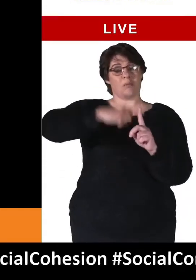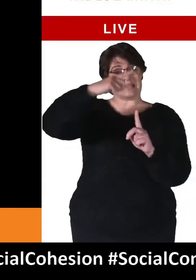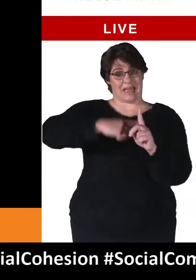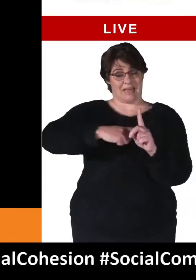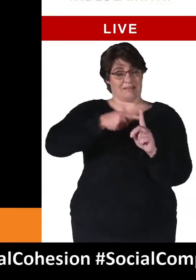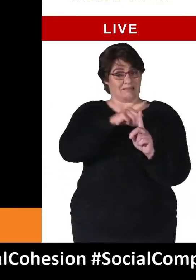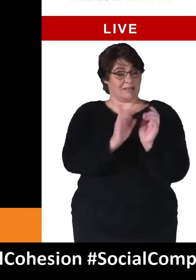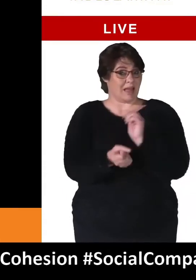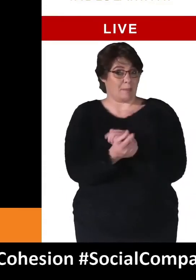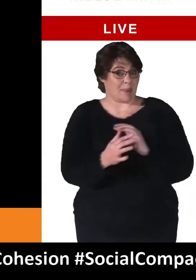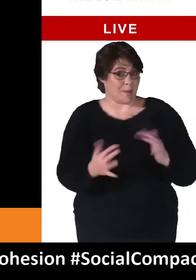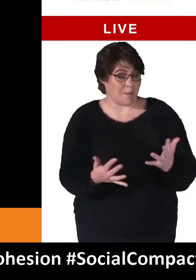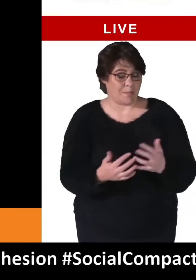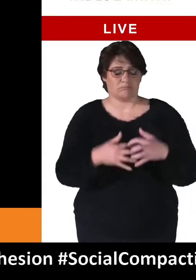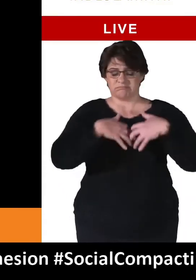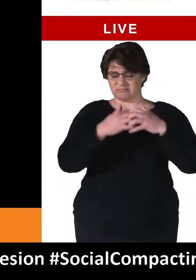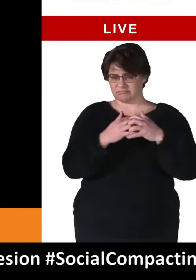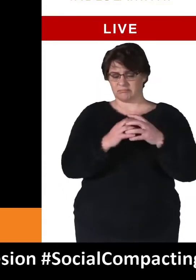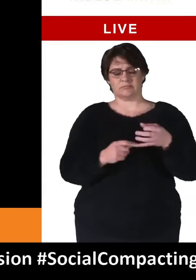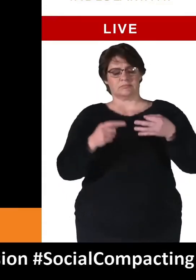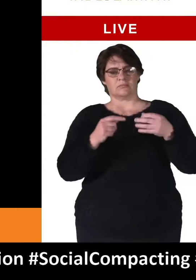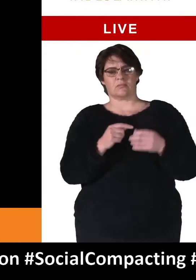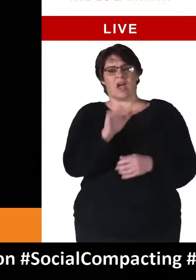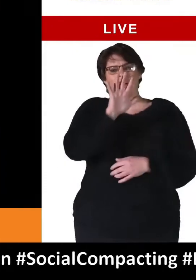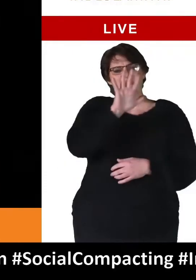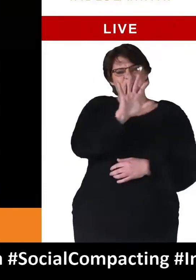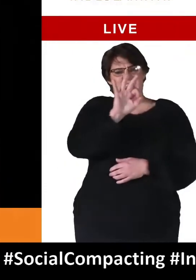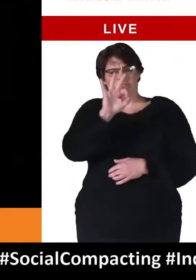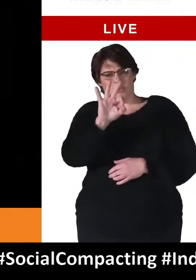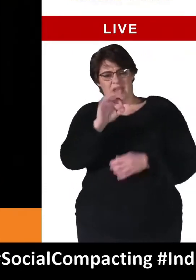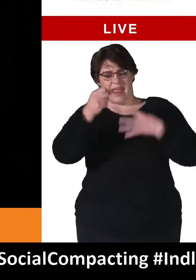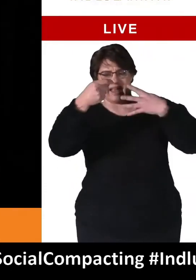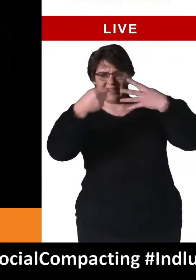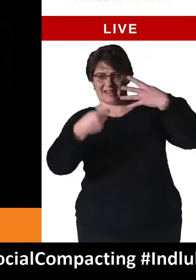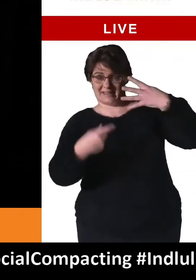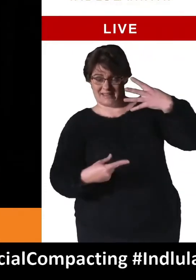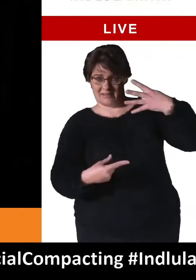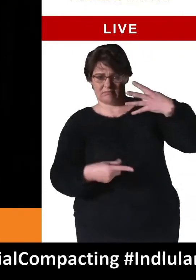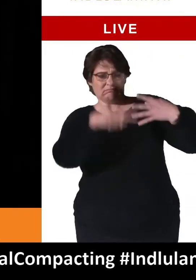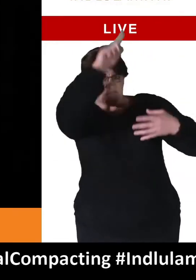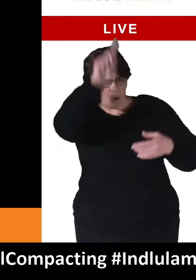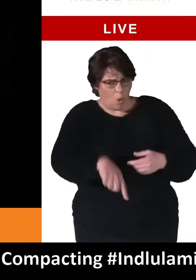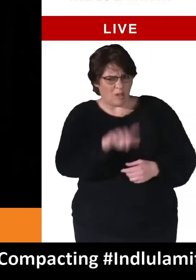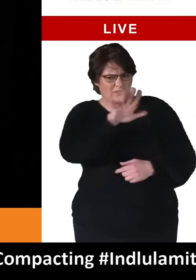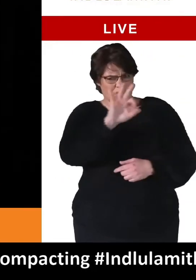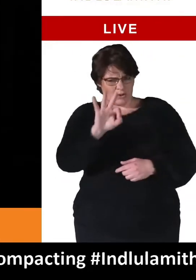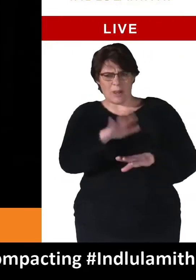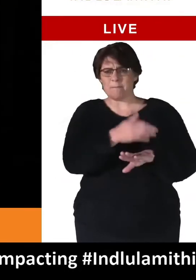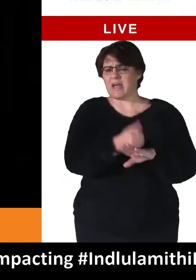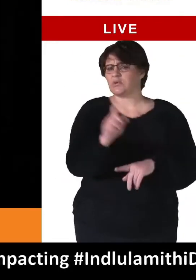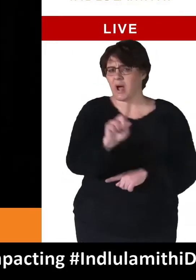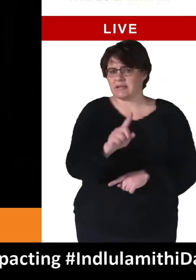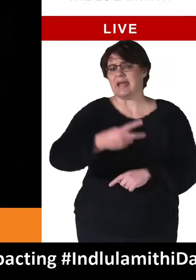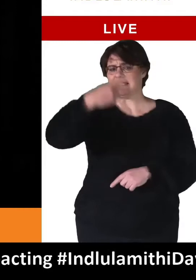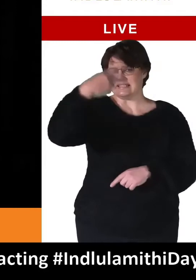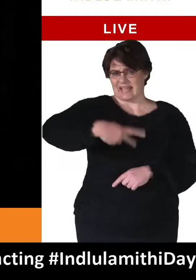composition is made up of 53 indicators, all of which are based on